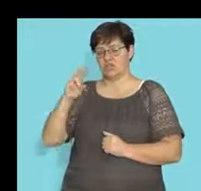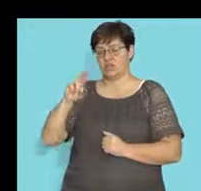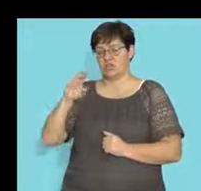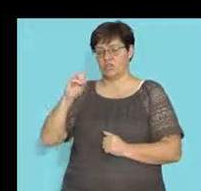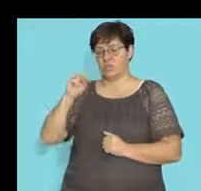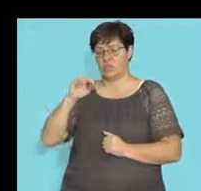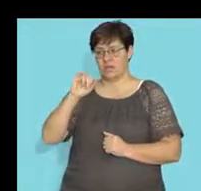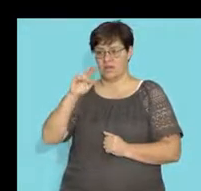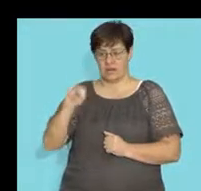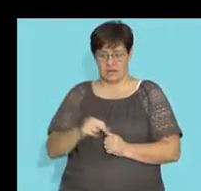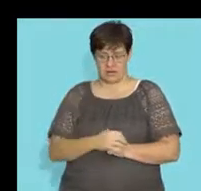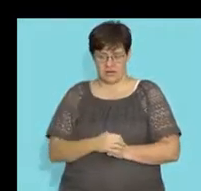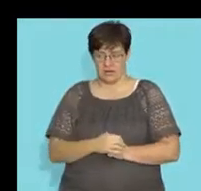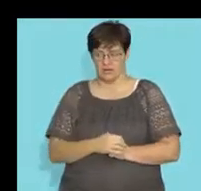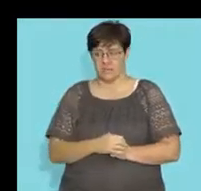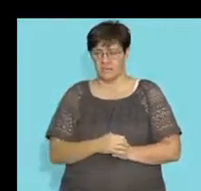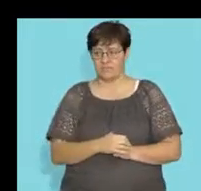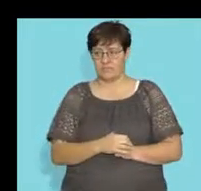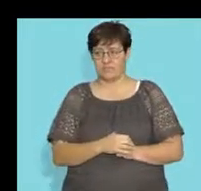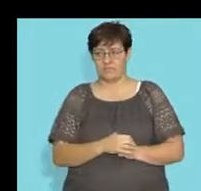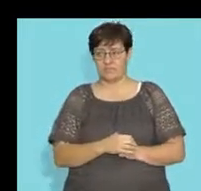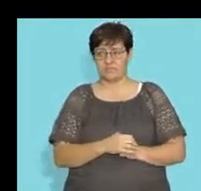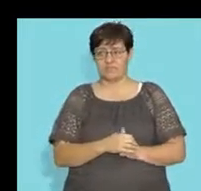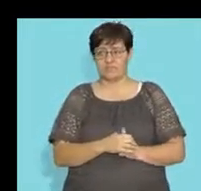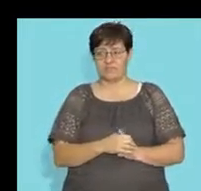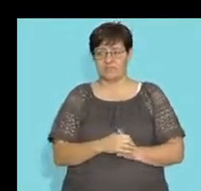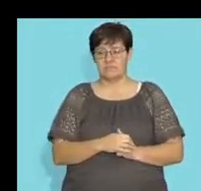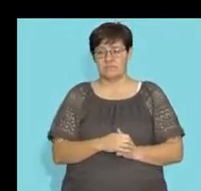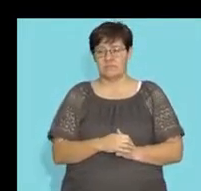is the hydronium ions.